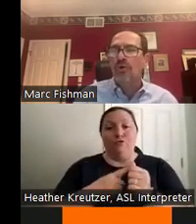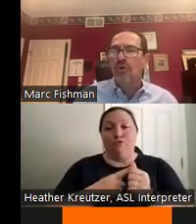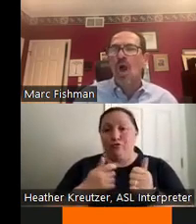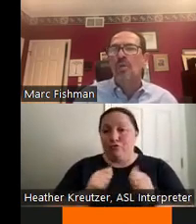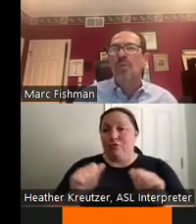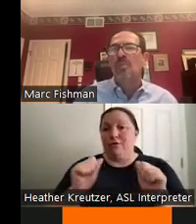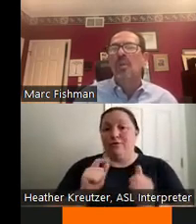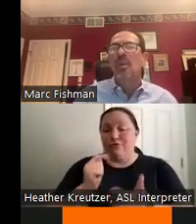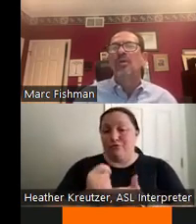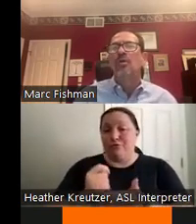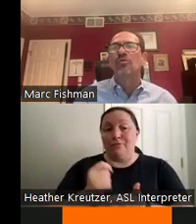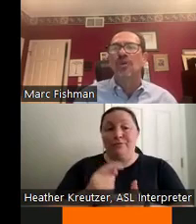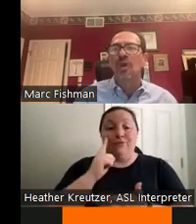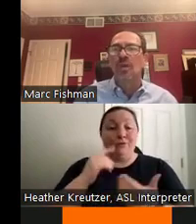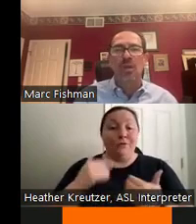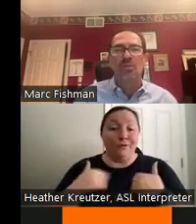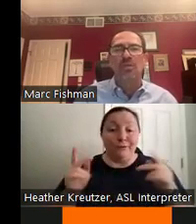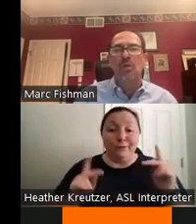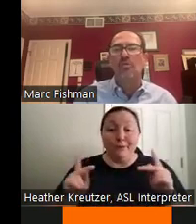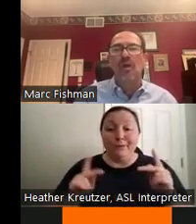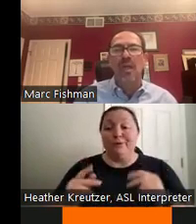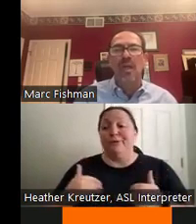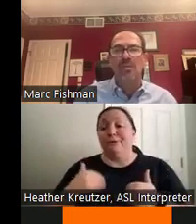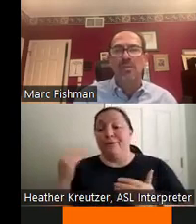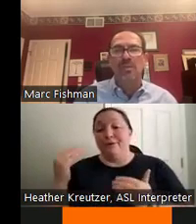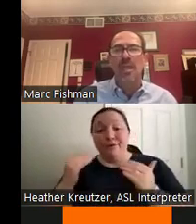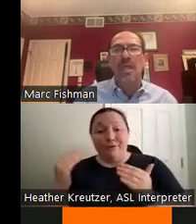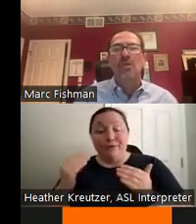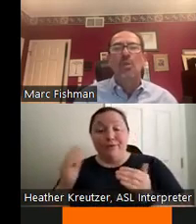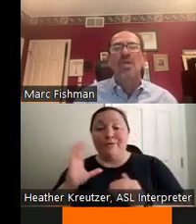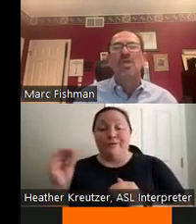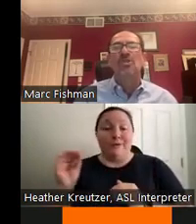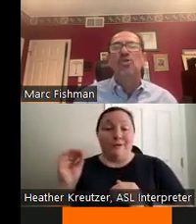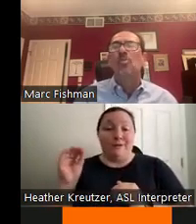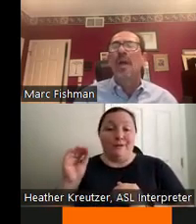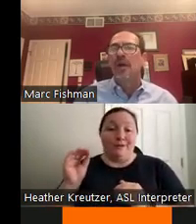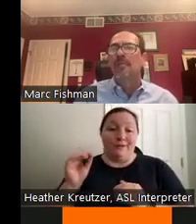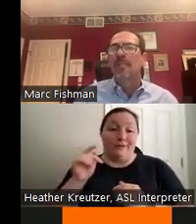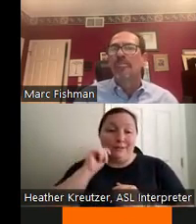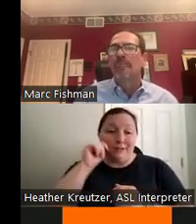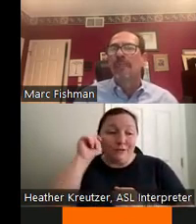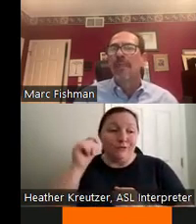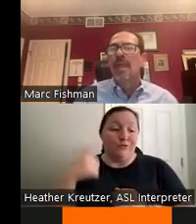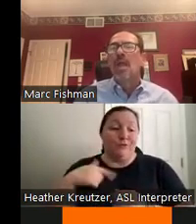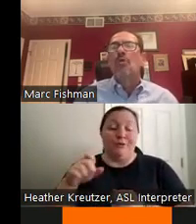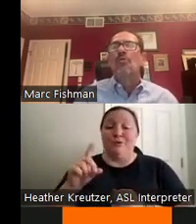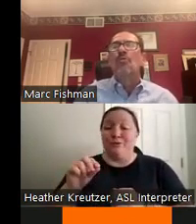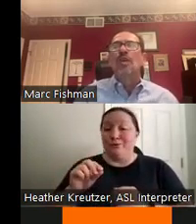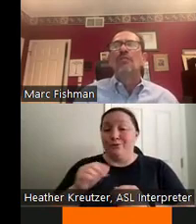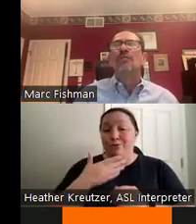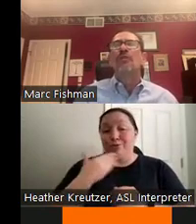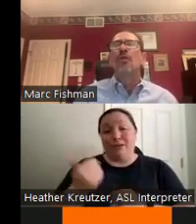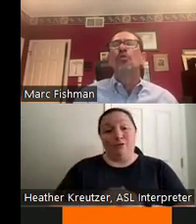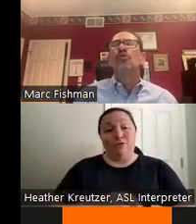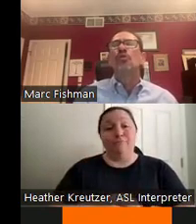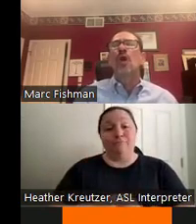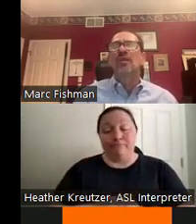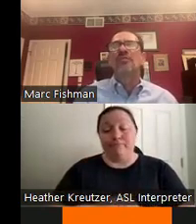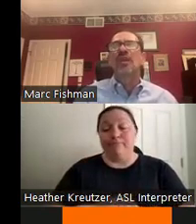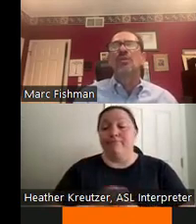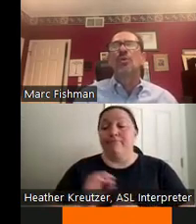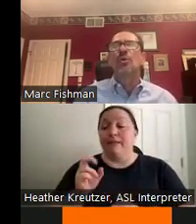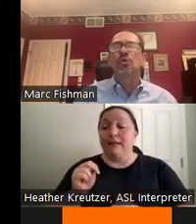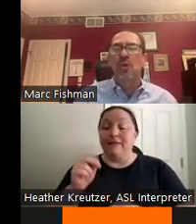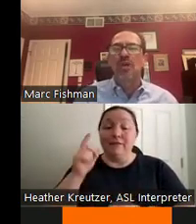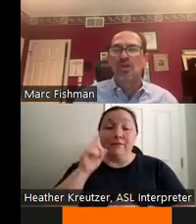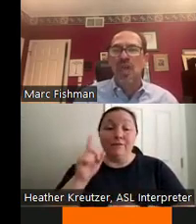that goes for young people, that goes for young adults, it goes for adolescents. So we need to do better. Even for those,